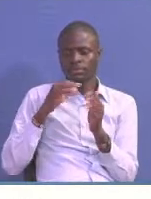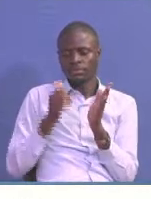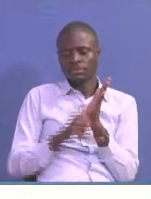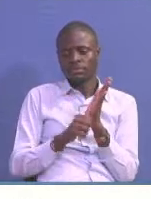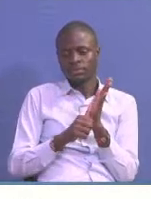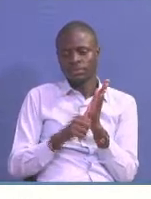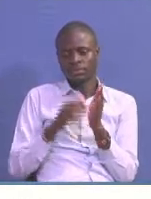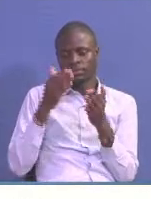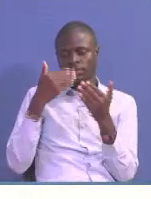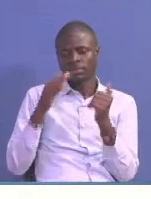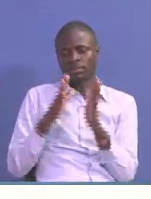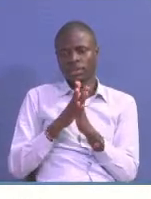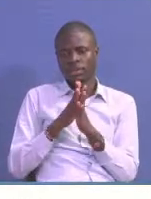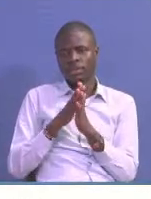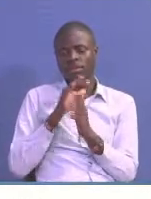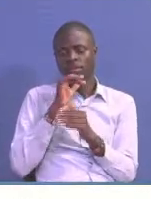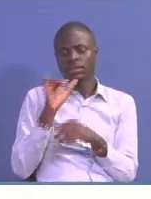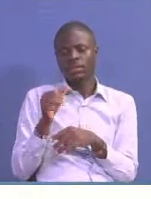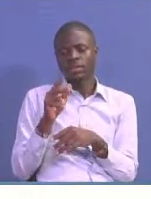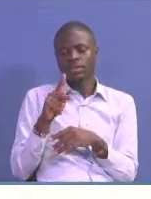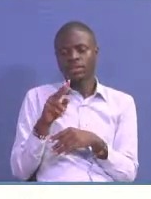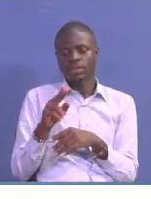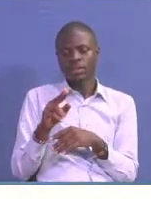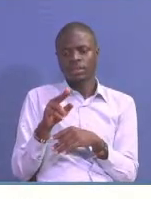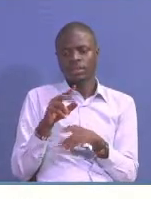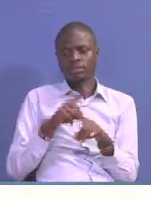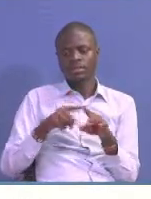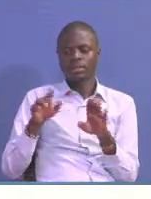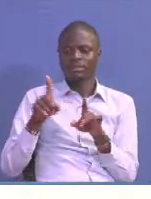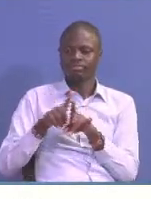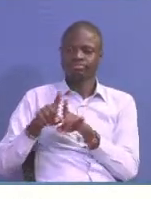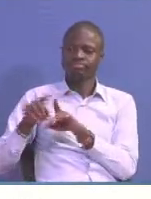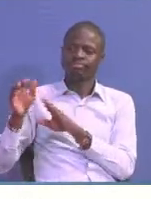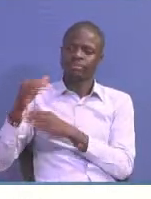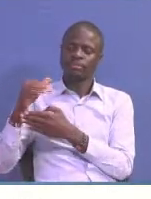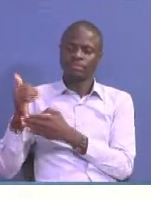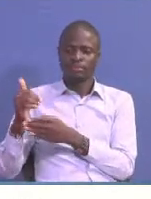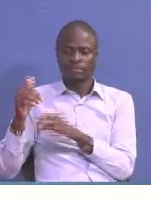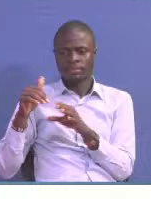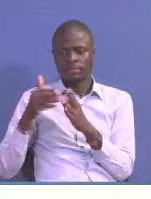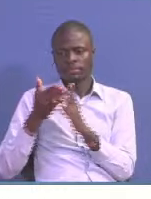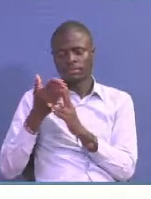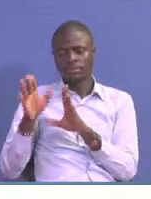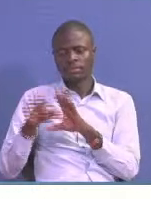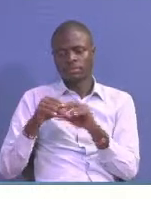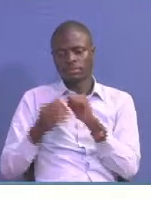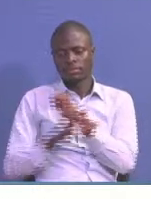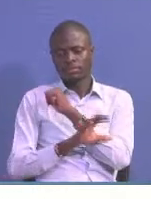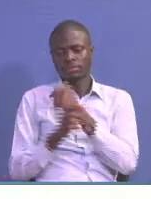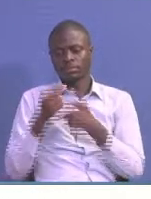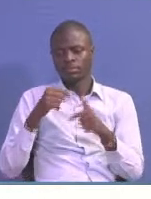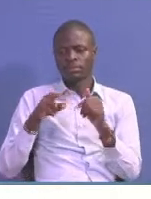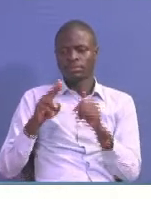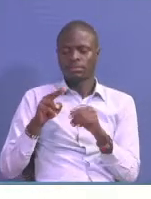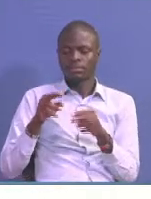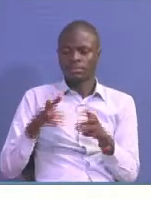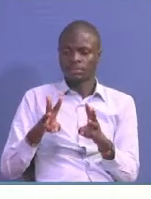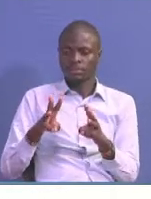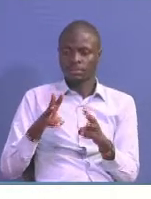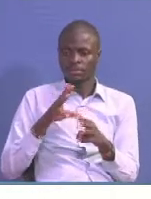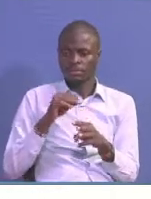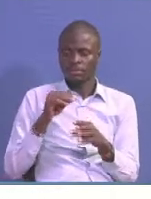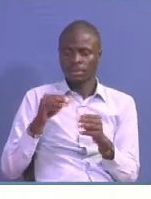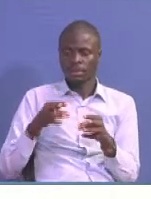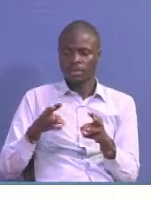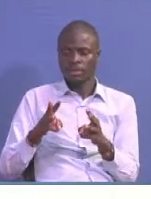the universities, not just Kenyatta University, but also all universities across the country, to ensure they come up with strategies and